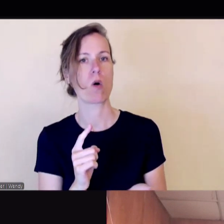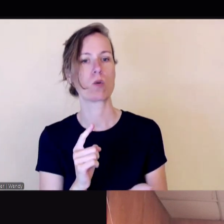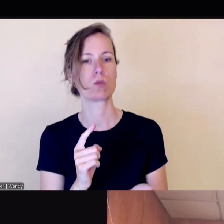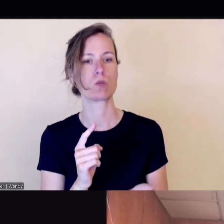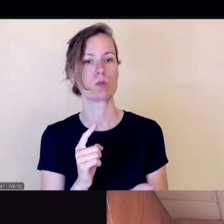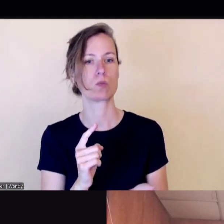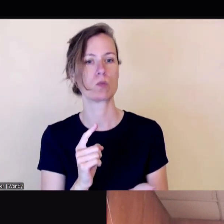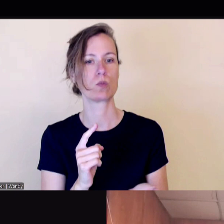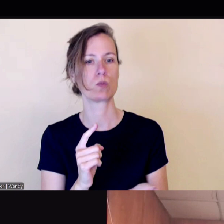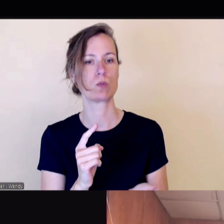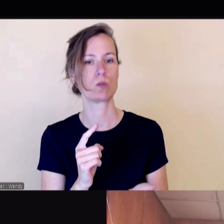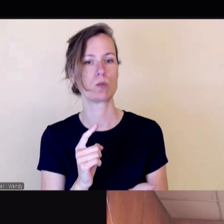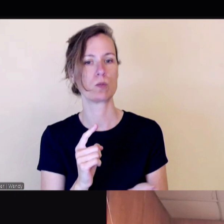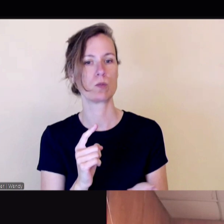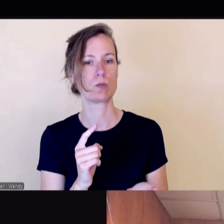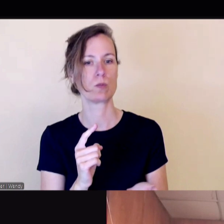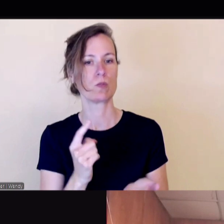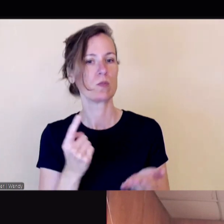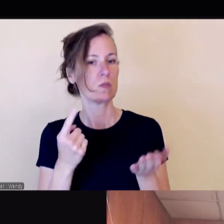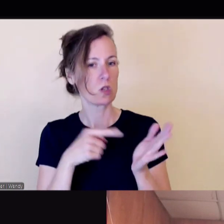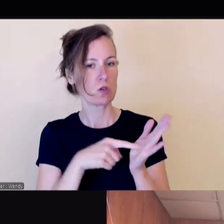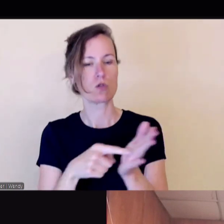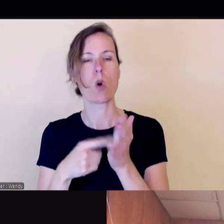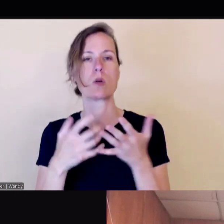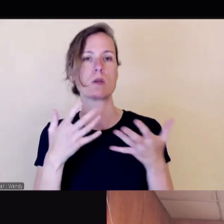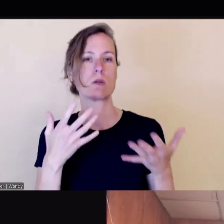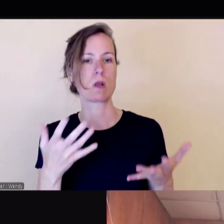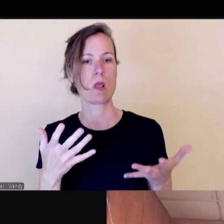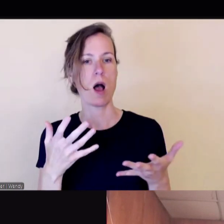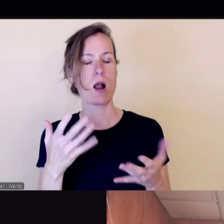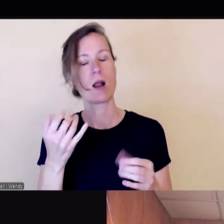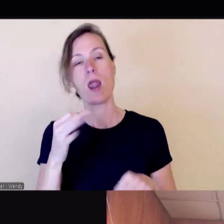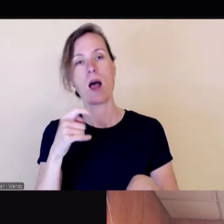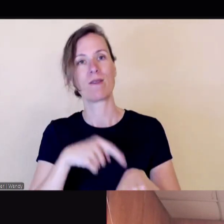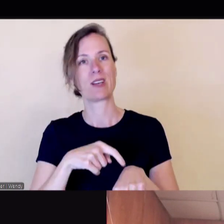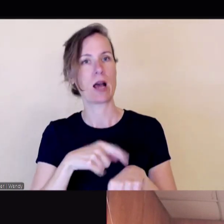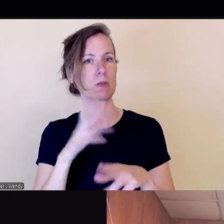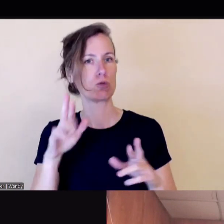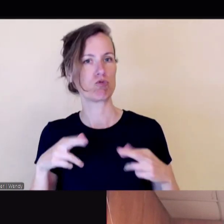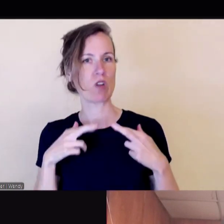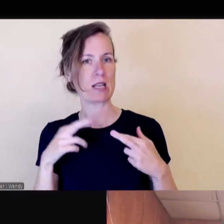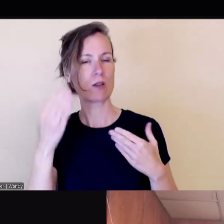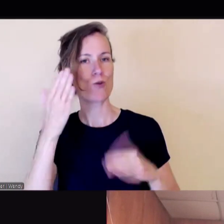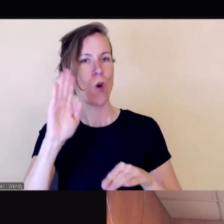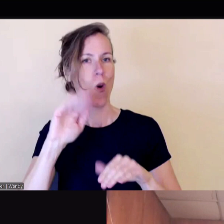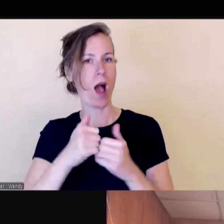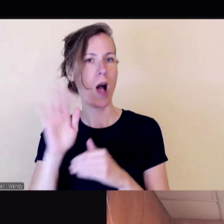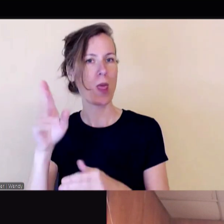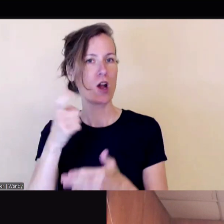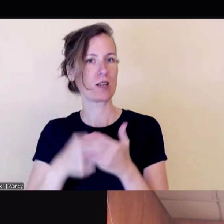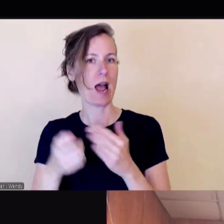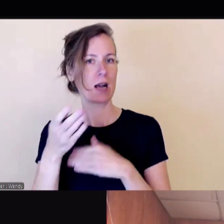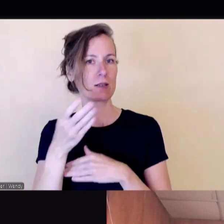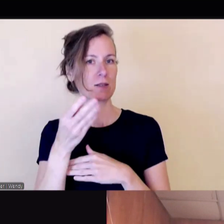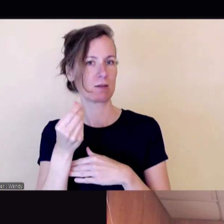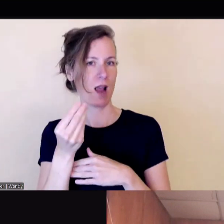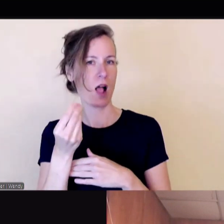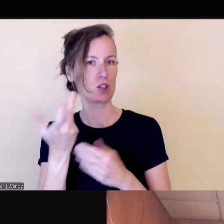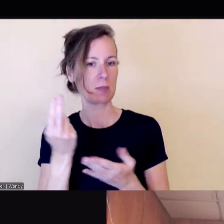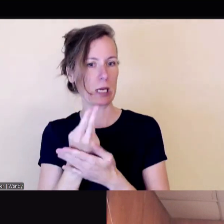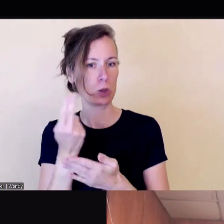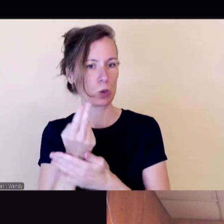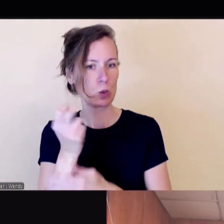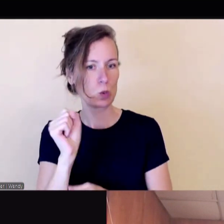their tax dollars are being used for, so we appreciate you coming out. I work in some of the similar space in the